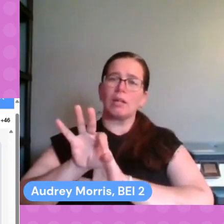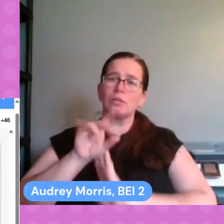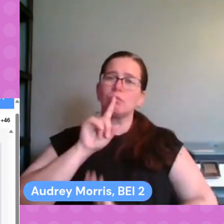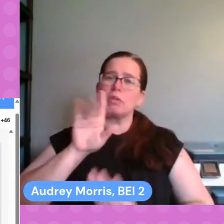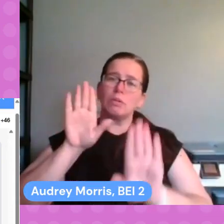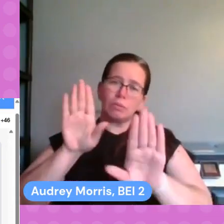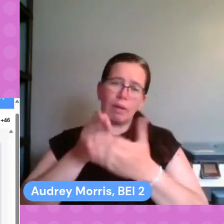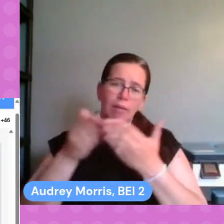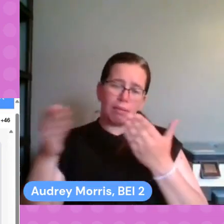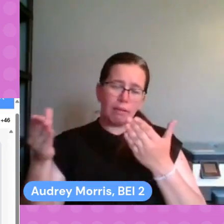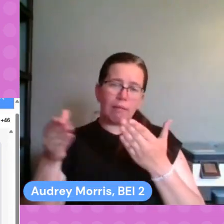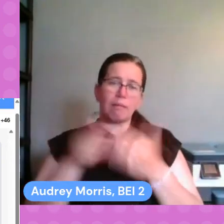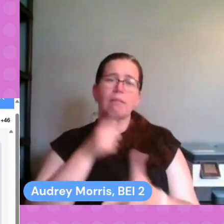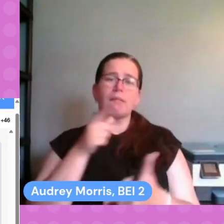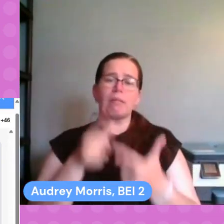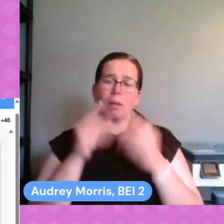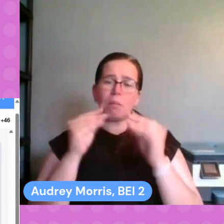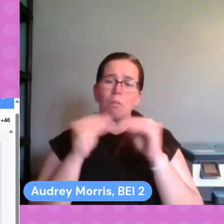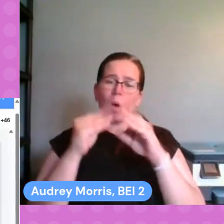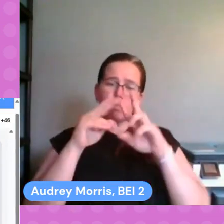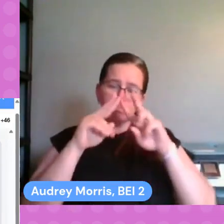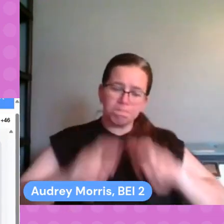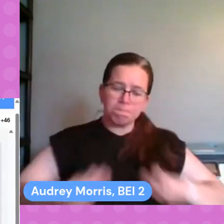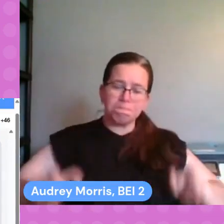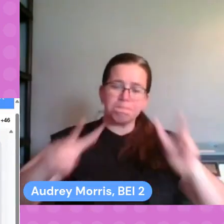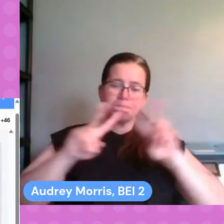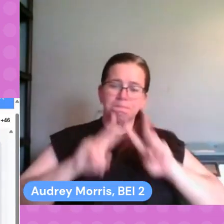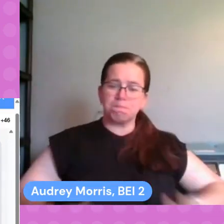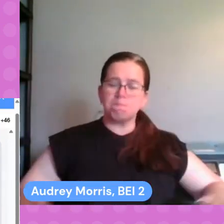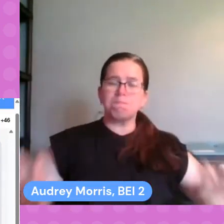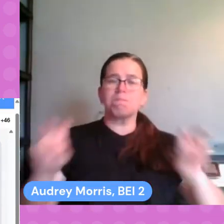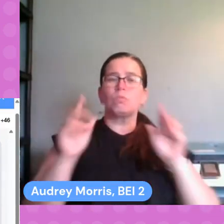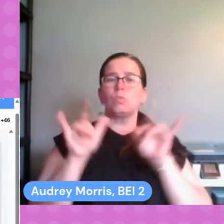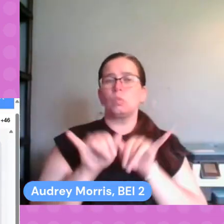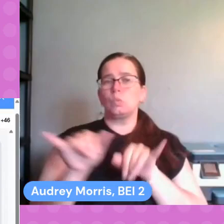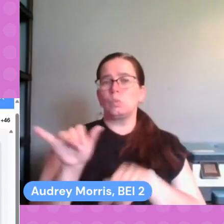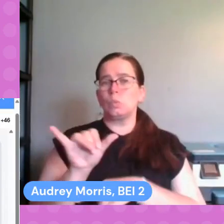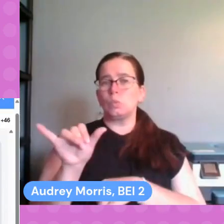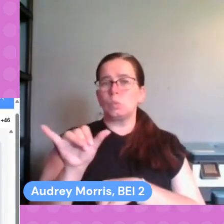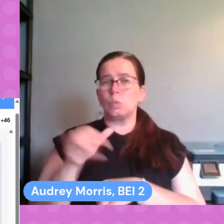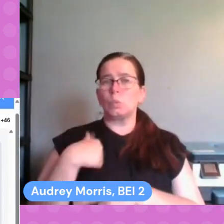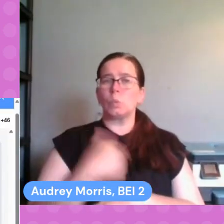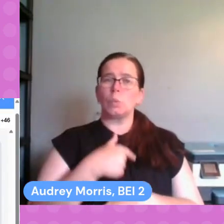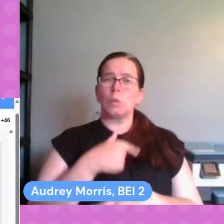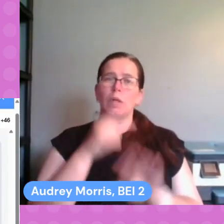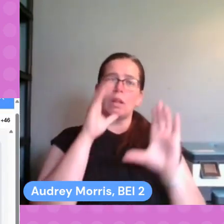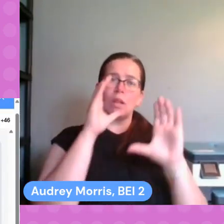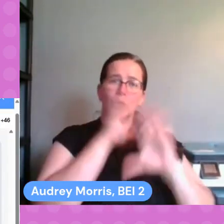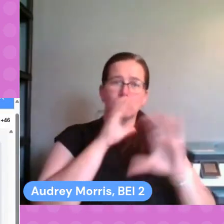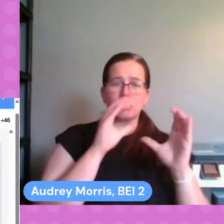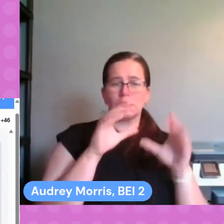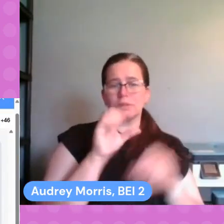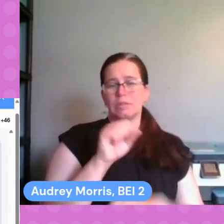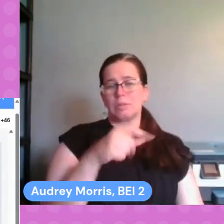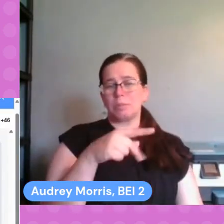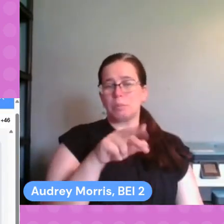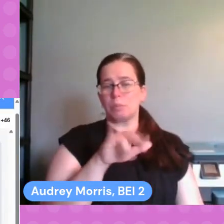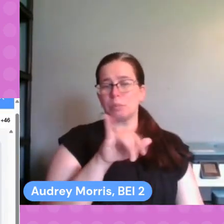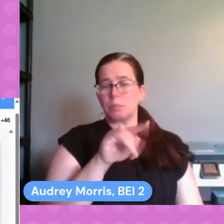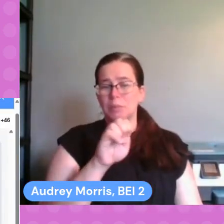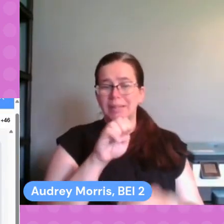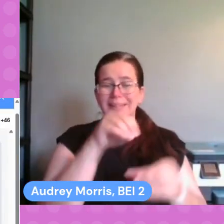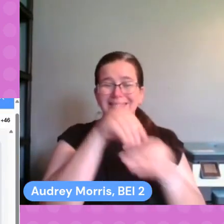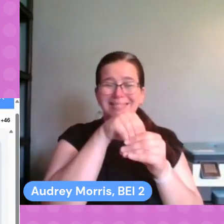things and dig deep into it too, so that we're looking at searching into sprites inside of projects too,